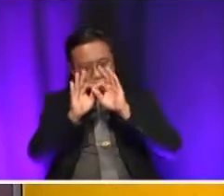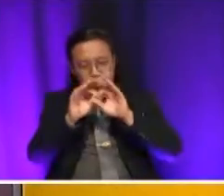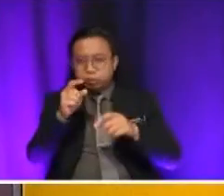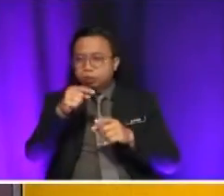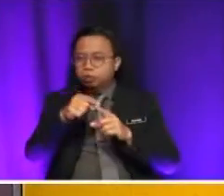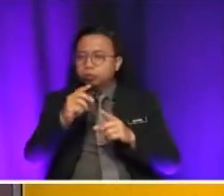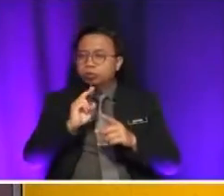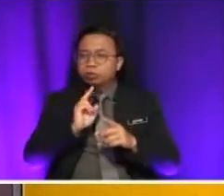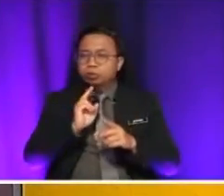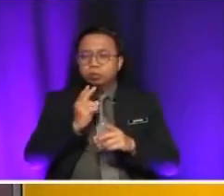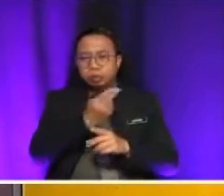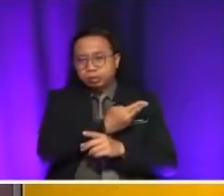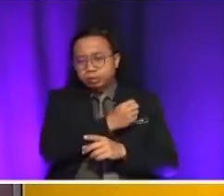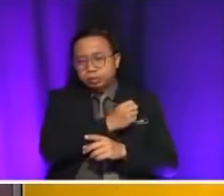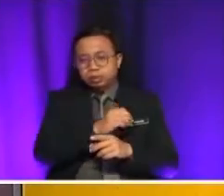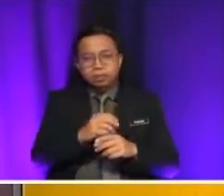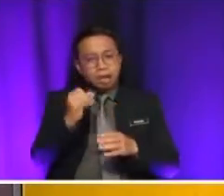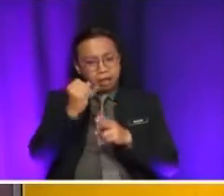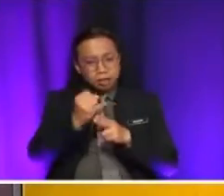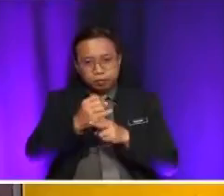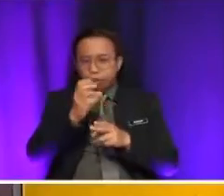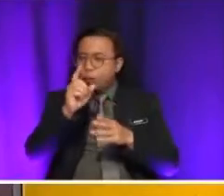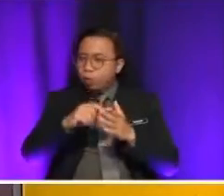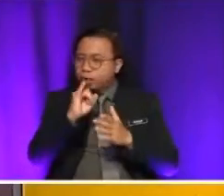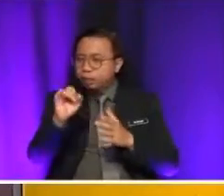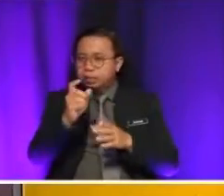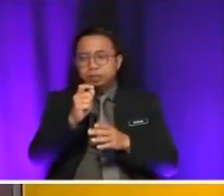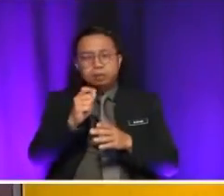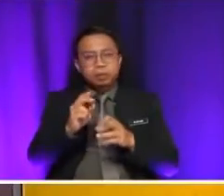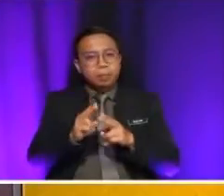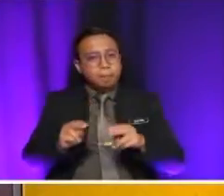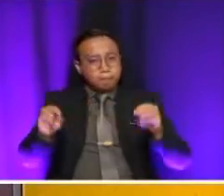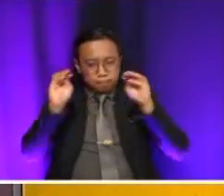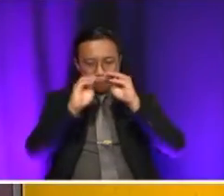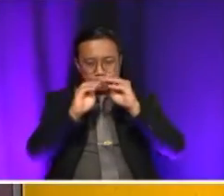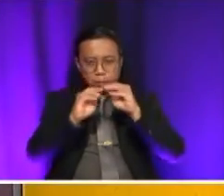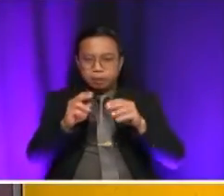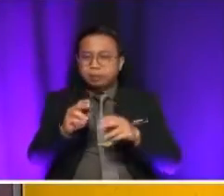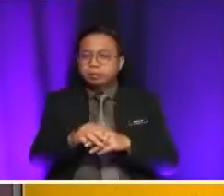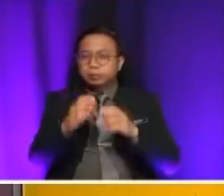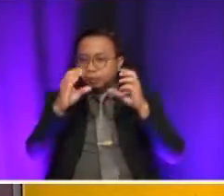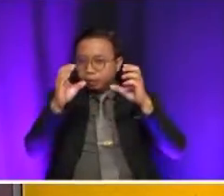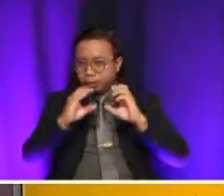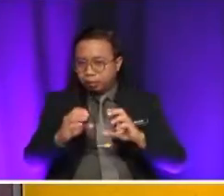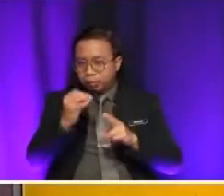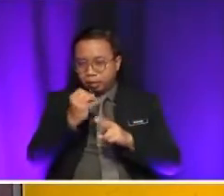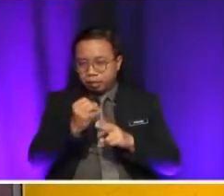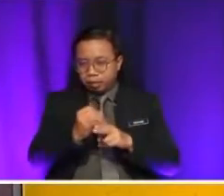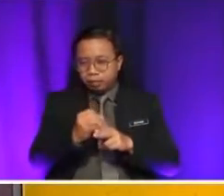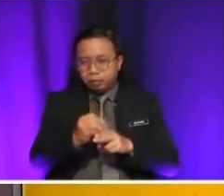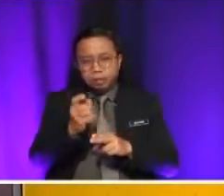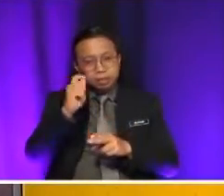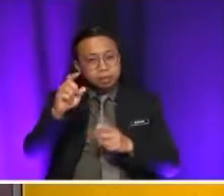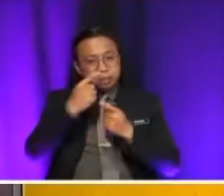into paragraphs, identify what is the main paragraph in each text to identify